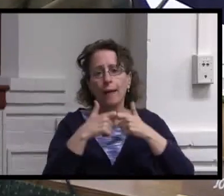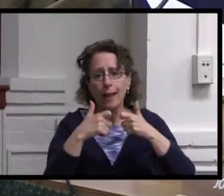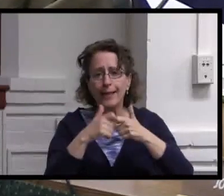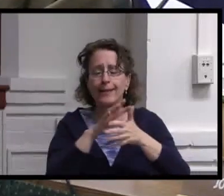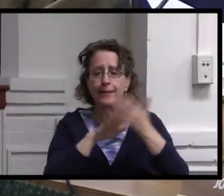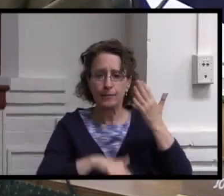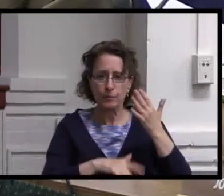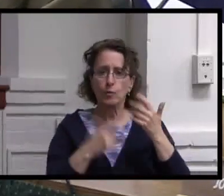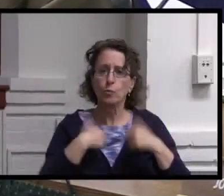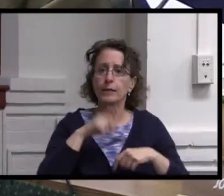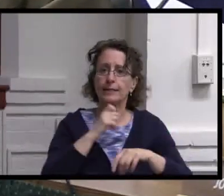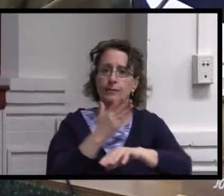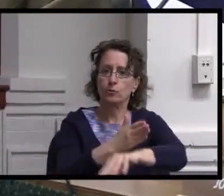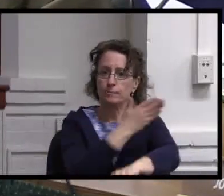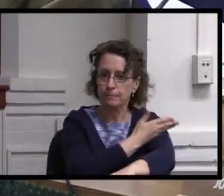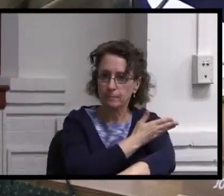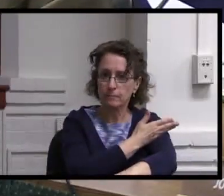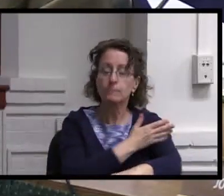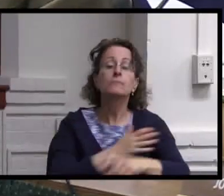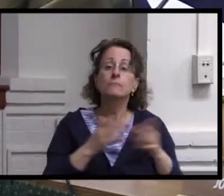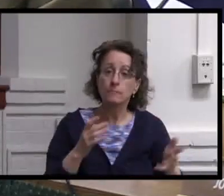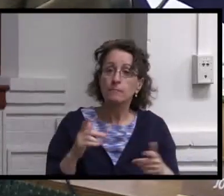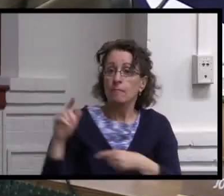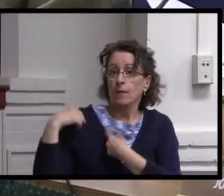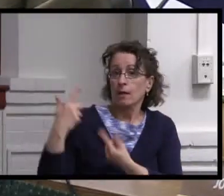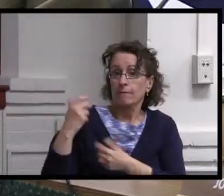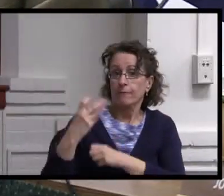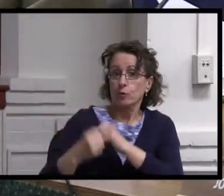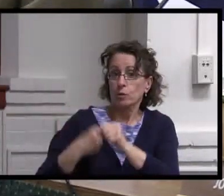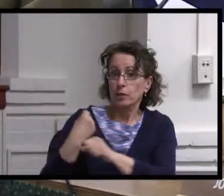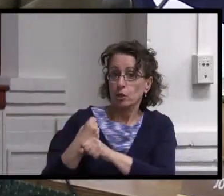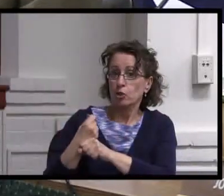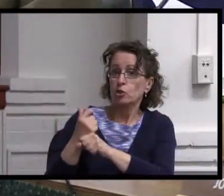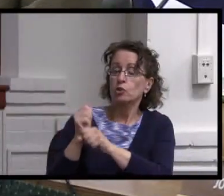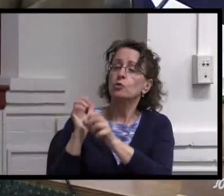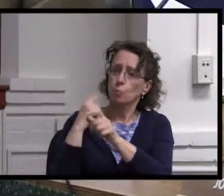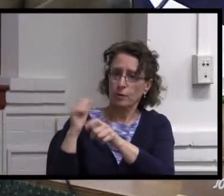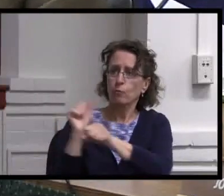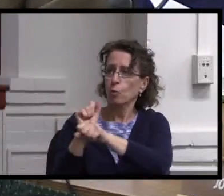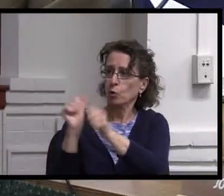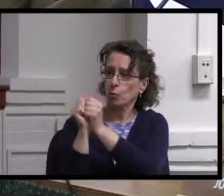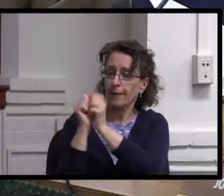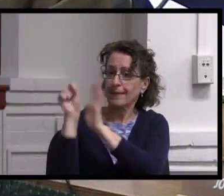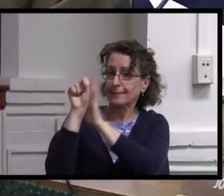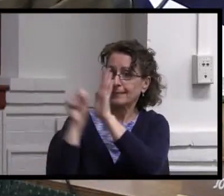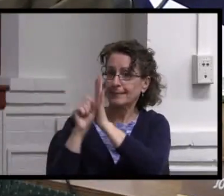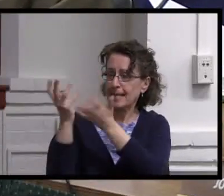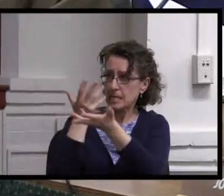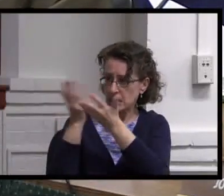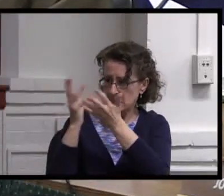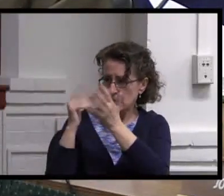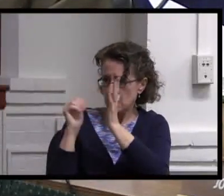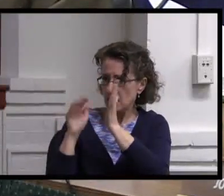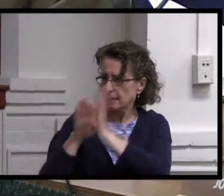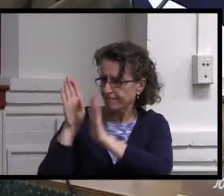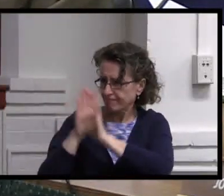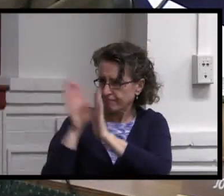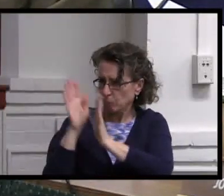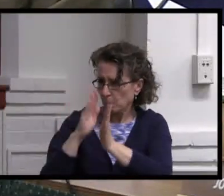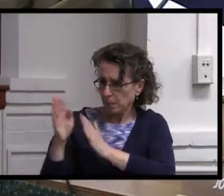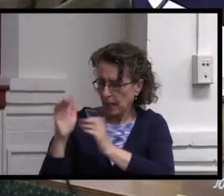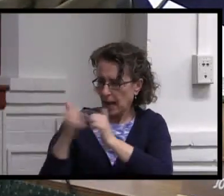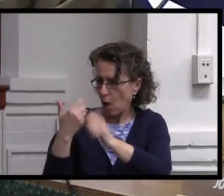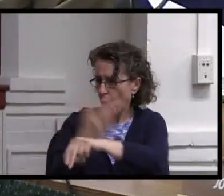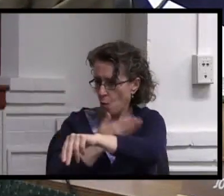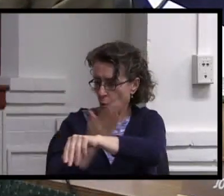But we've also been working together with the state over the last couple of years to develop the plan that is now ready to move forward with. It's before you tonight.